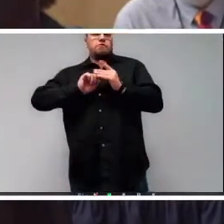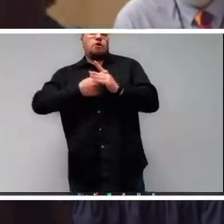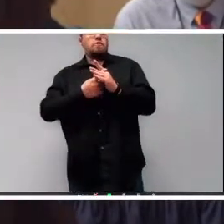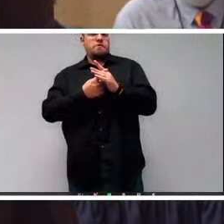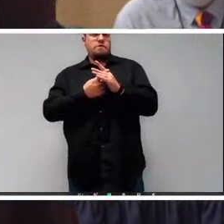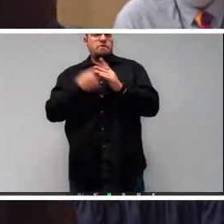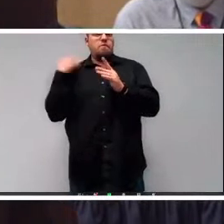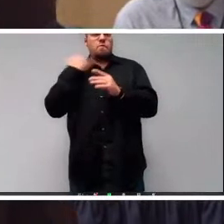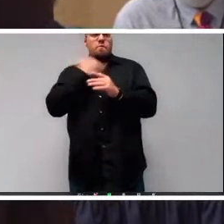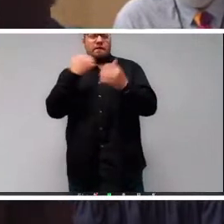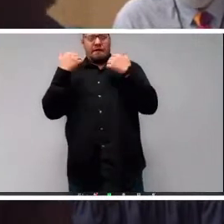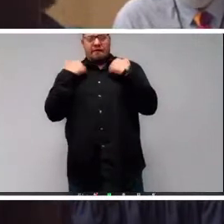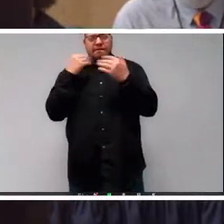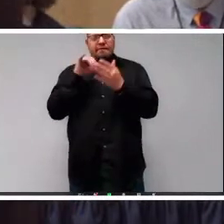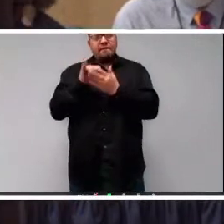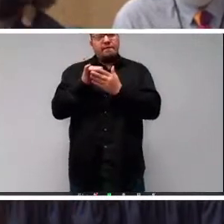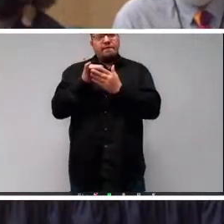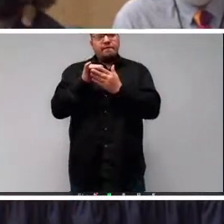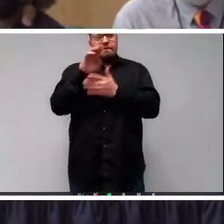we had the memorandum